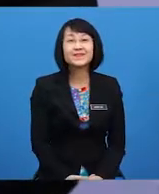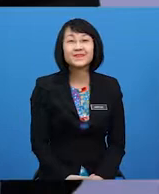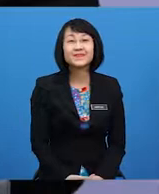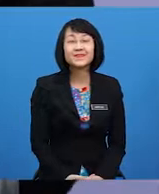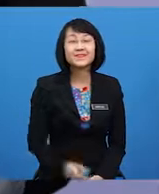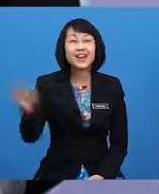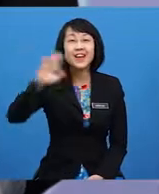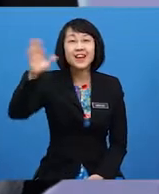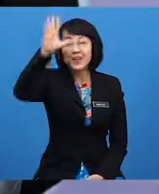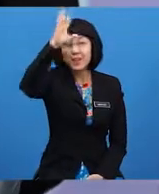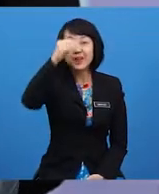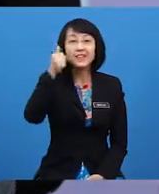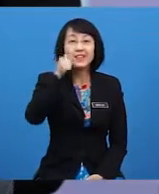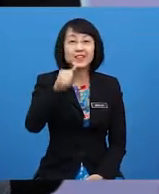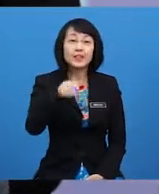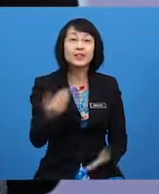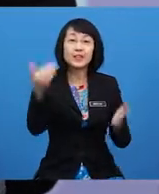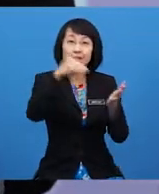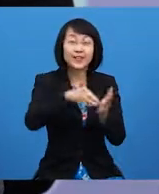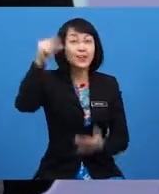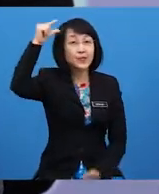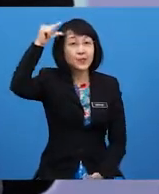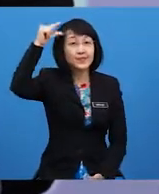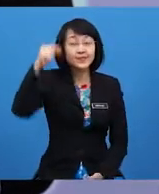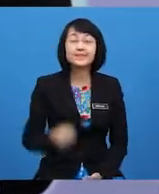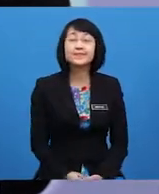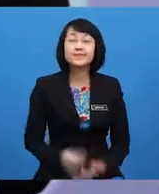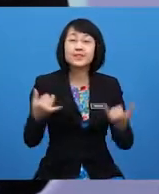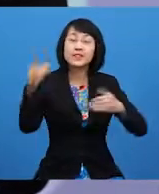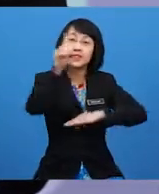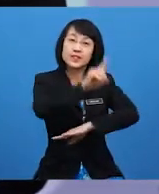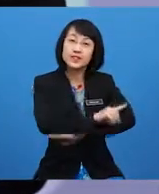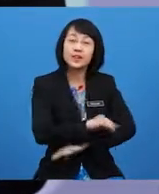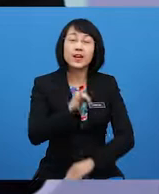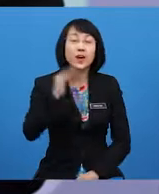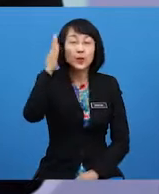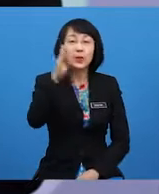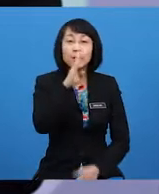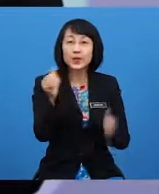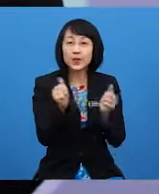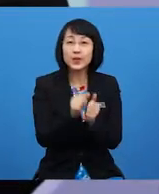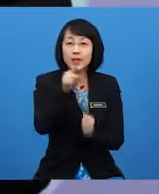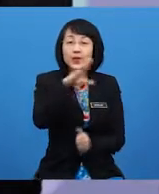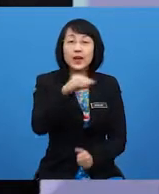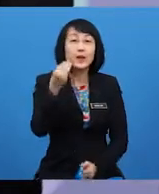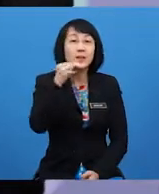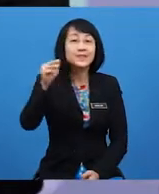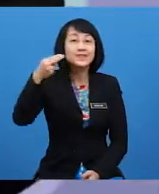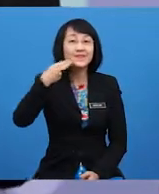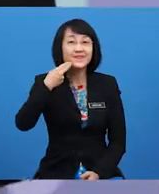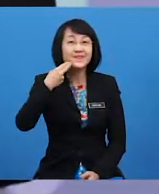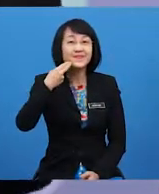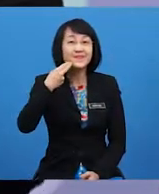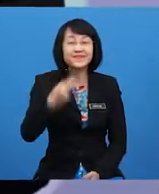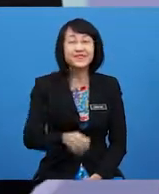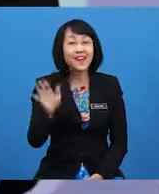Hello, boys and girls. It's me again, Gramwiz. And today, I will be with you and Miss Hazrin. Hi, Miss Hazrin.